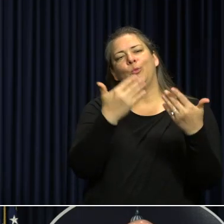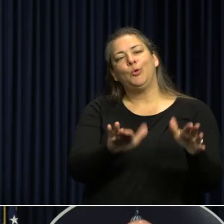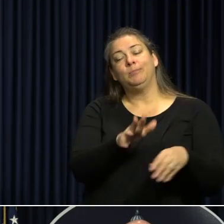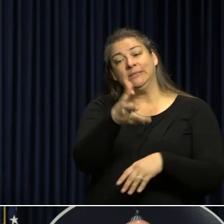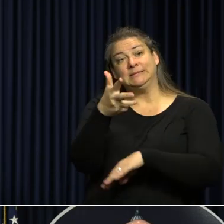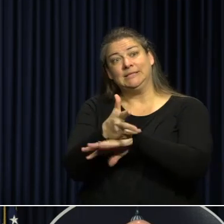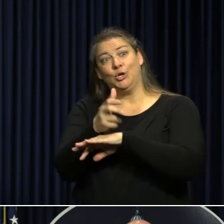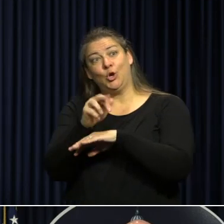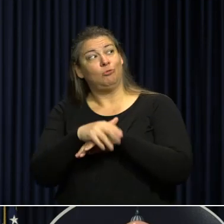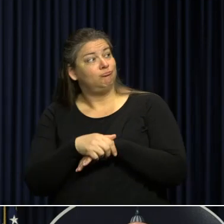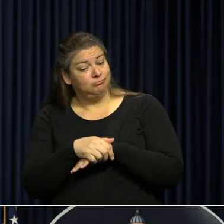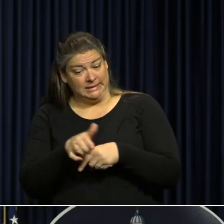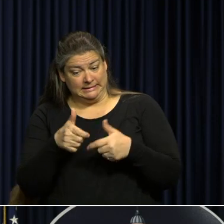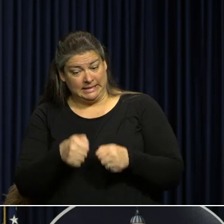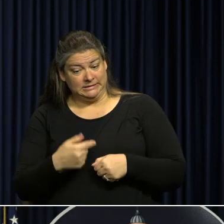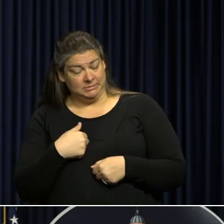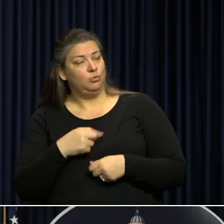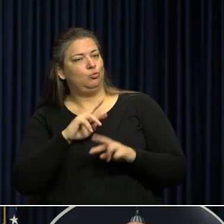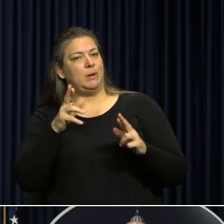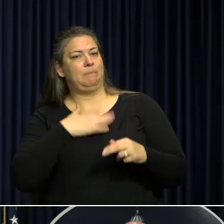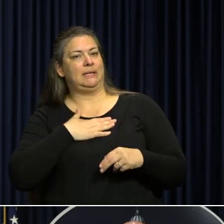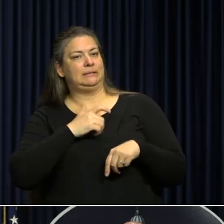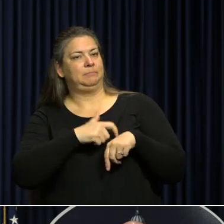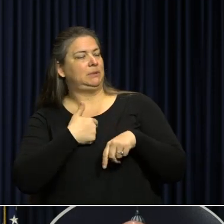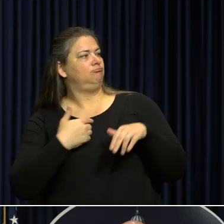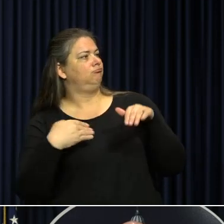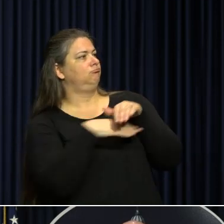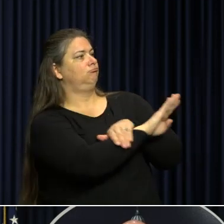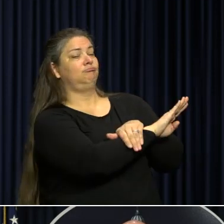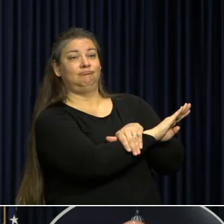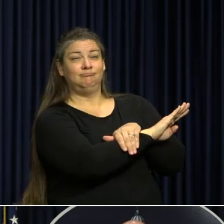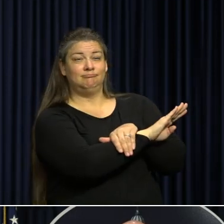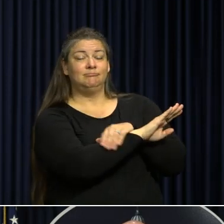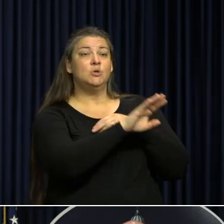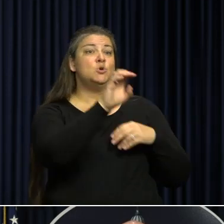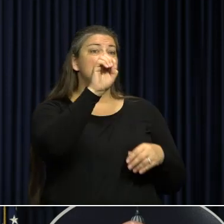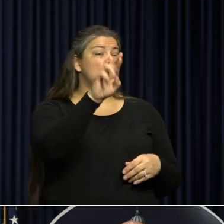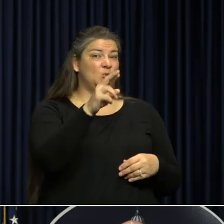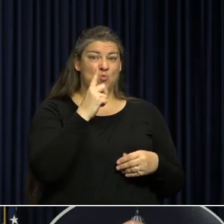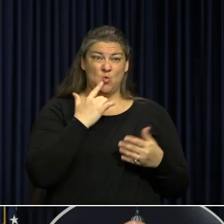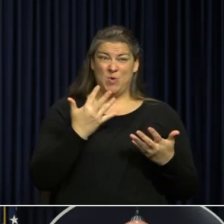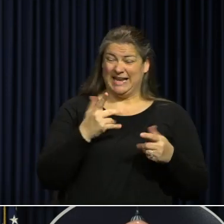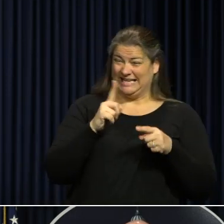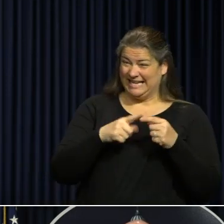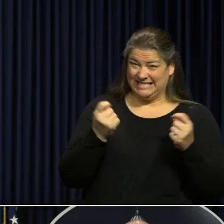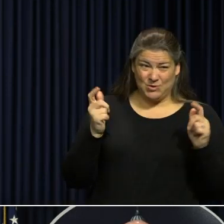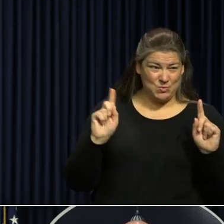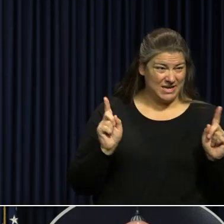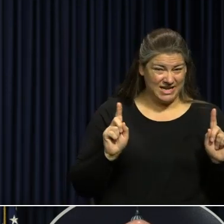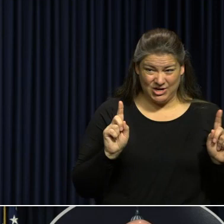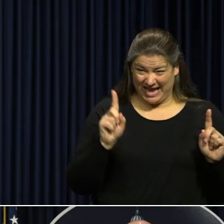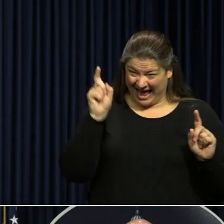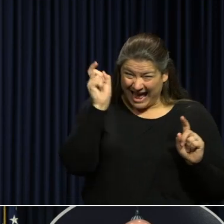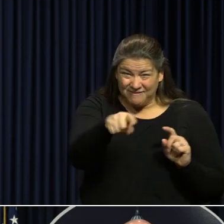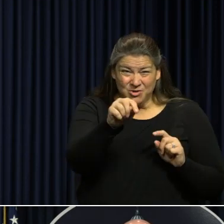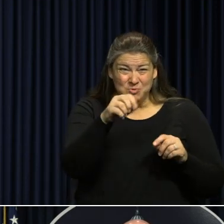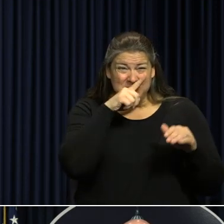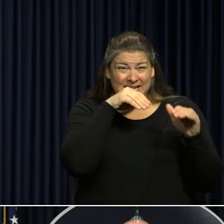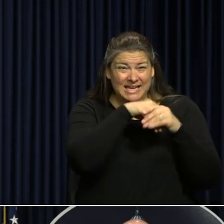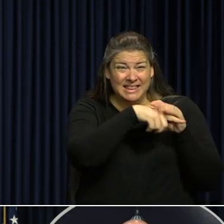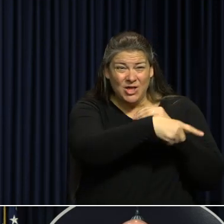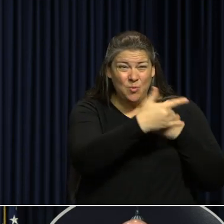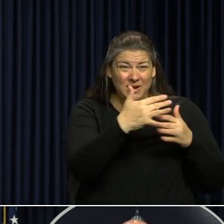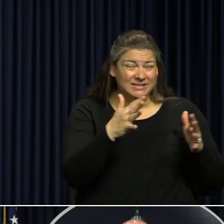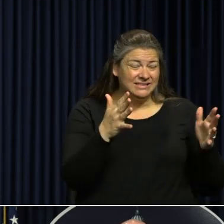car and text to come in. And where there are times where we cannot entirely eliminate waiting, strict social distancing more than 6 feet is going to